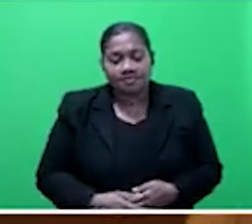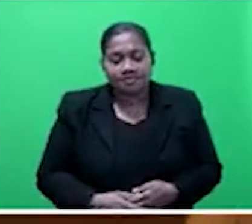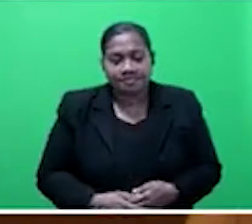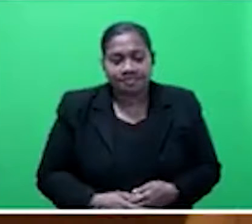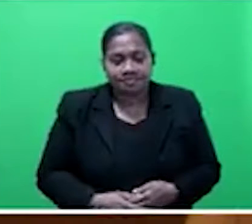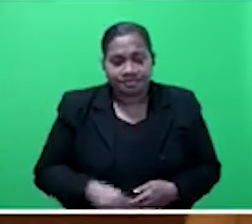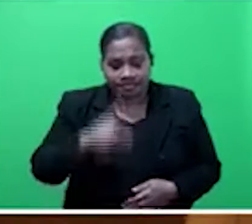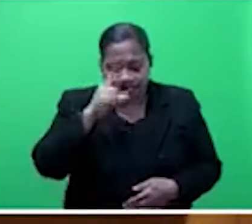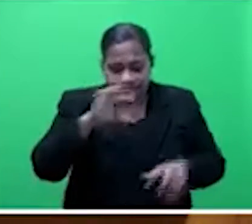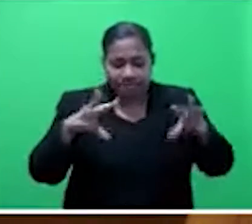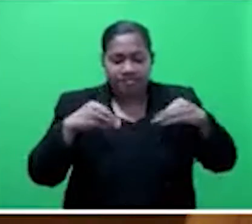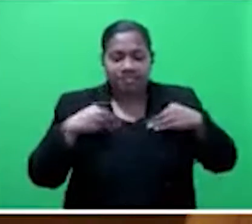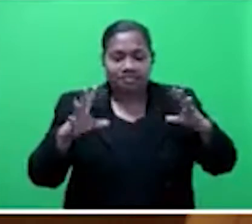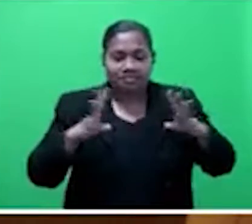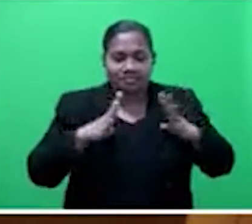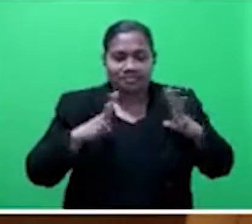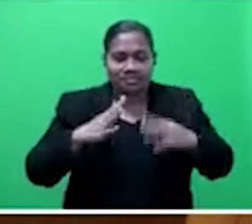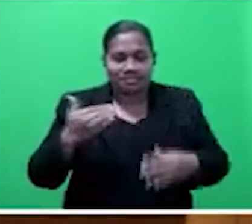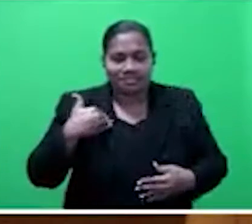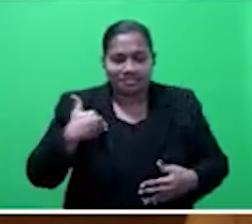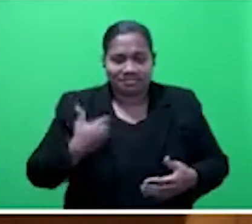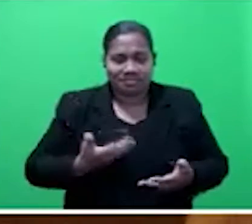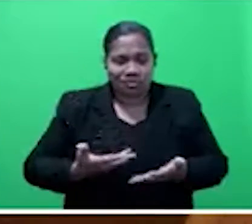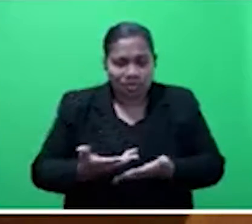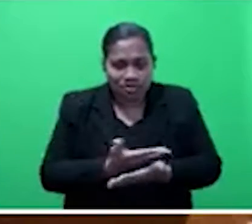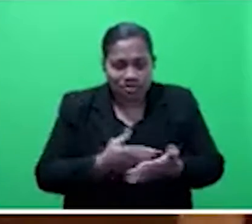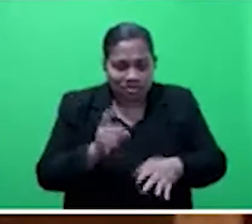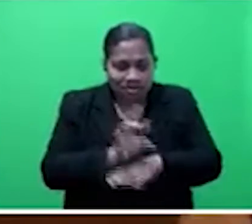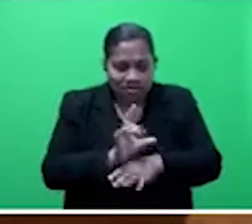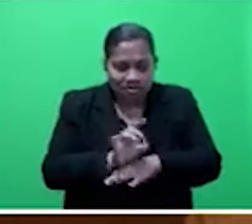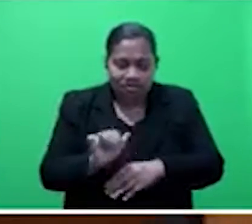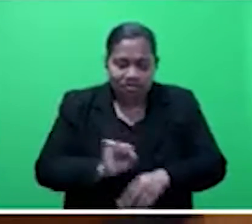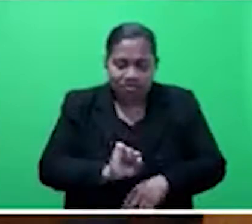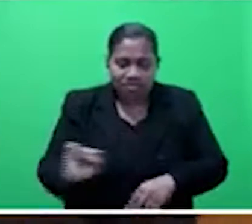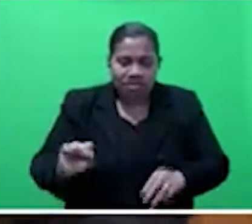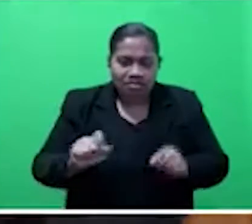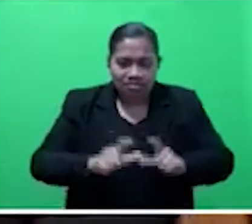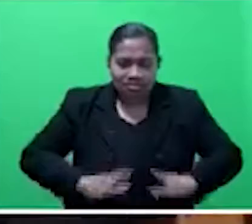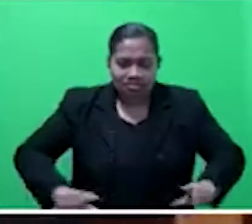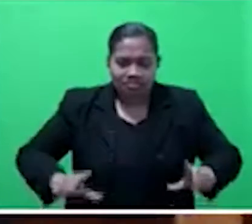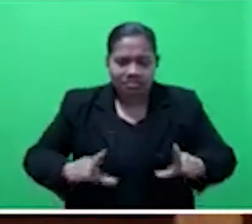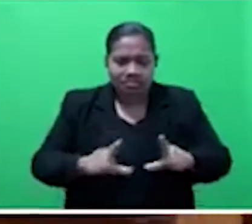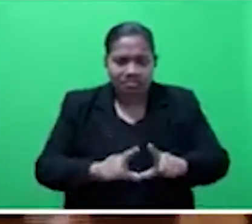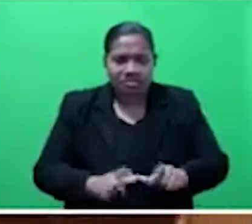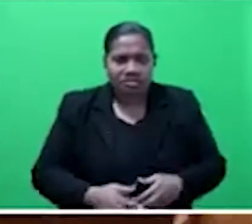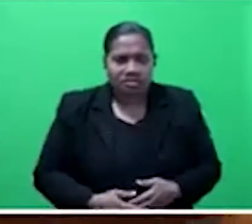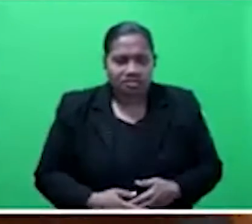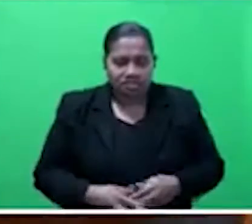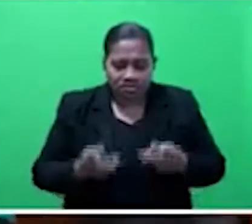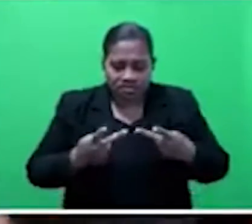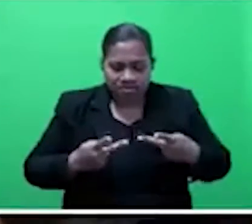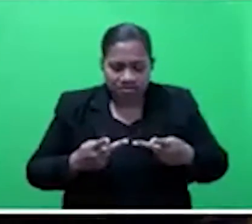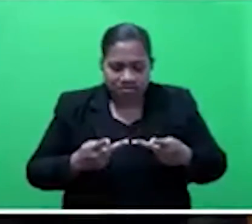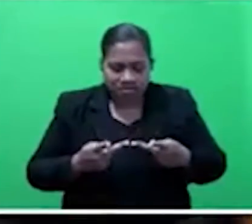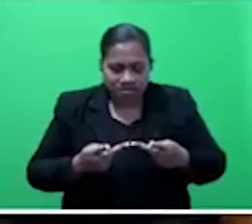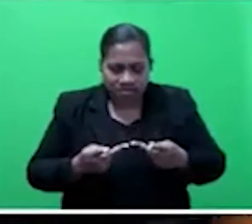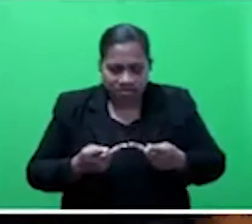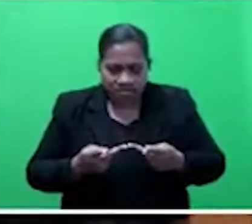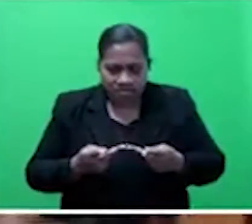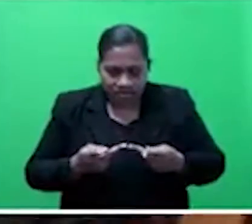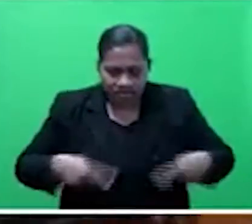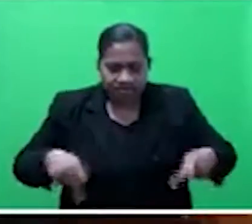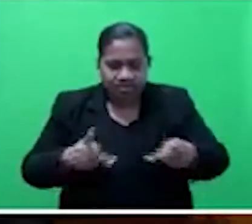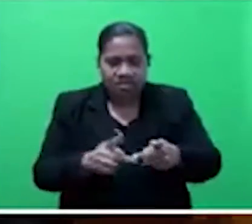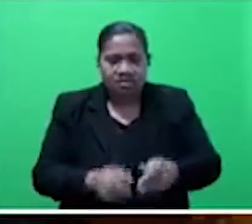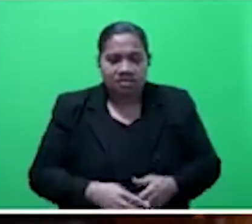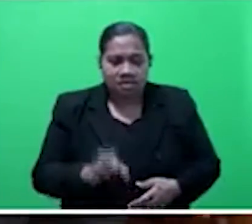health consultation at their local participating GP instead of having to travel great distances and expend